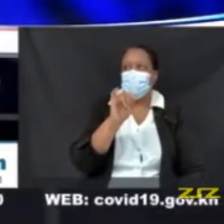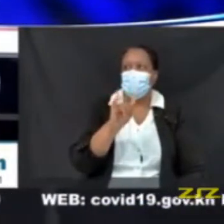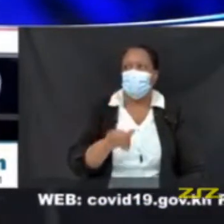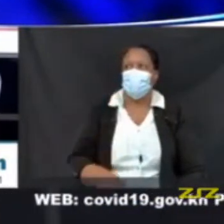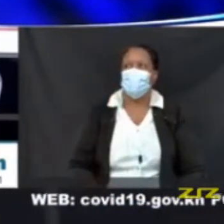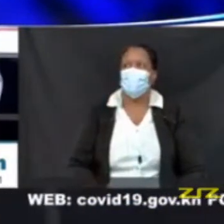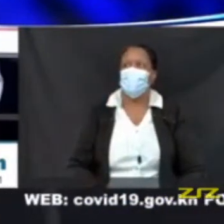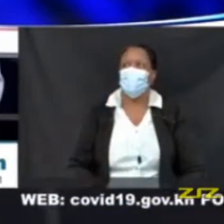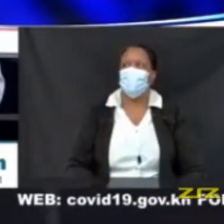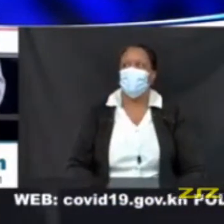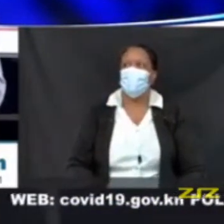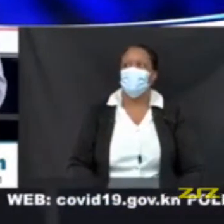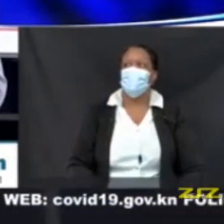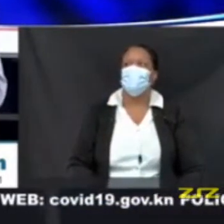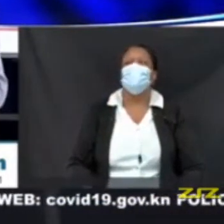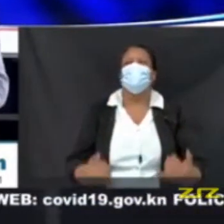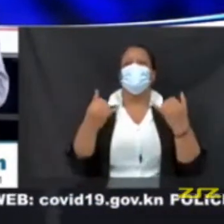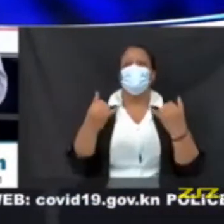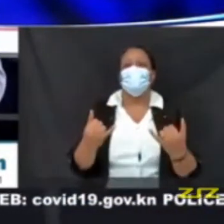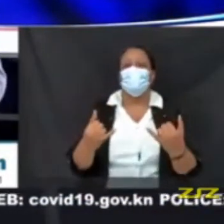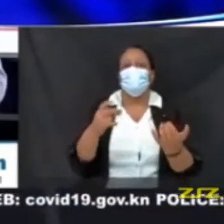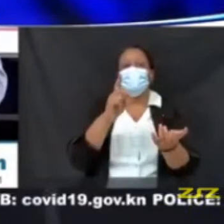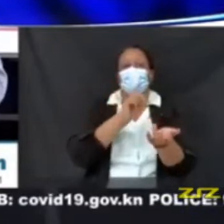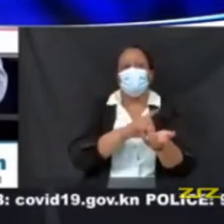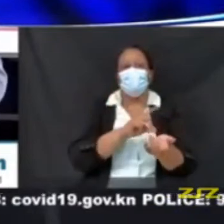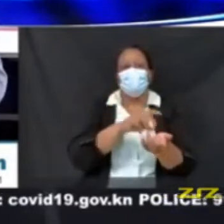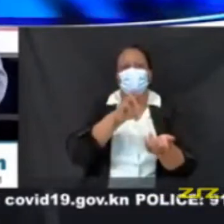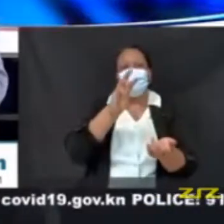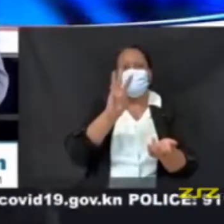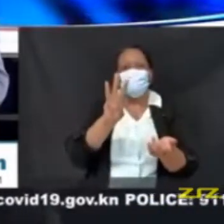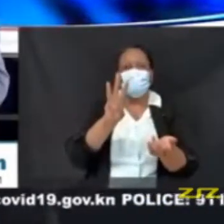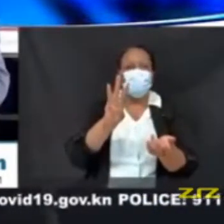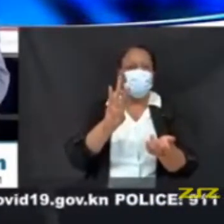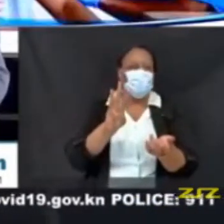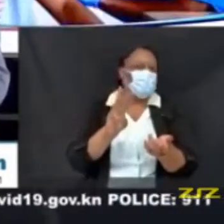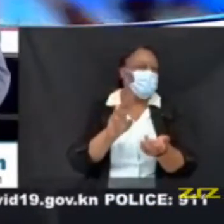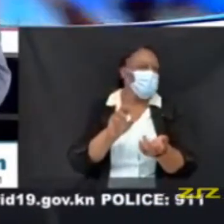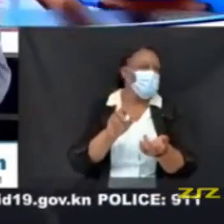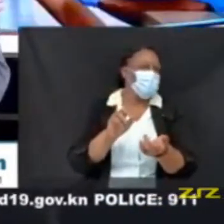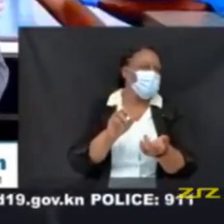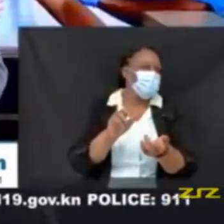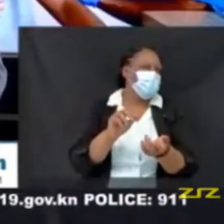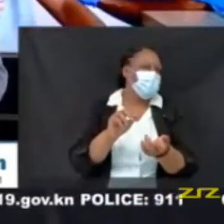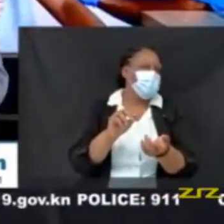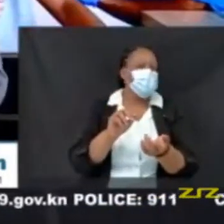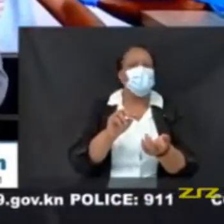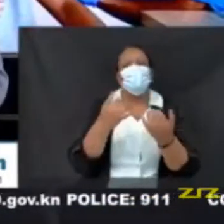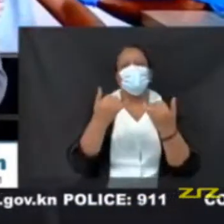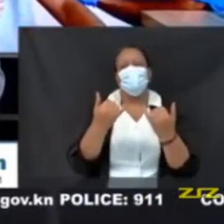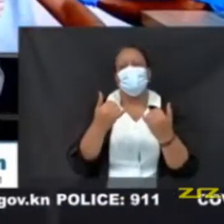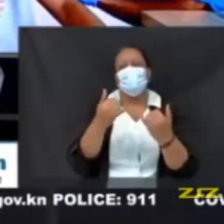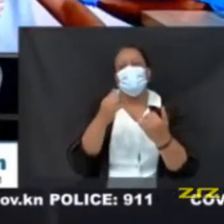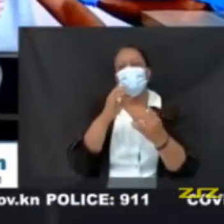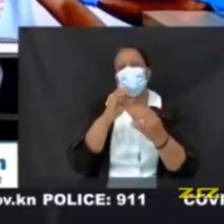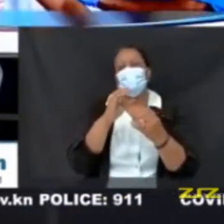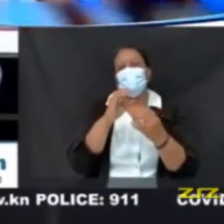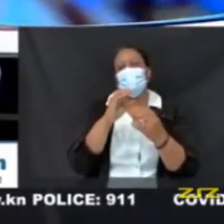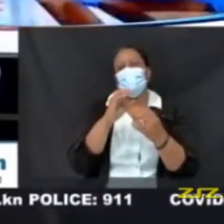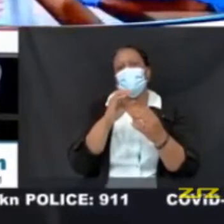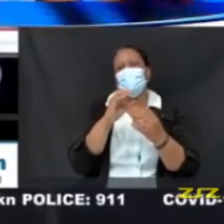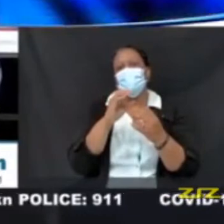on Dr. Cameron Wilkinson, Acting Chief Medical Officer, to provide us with